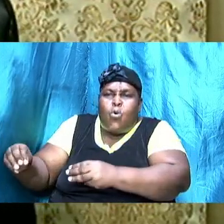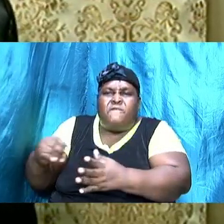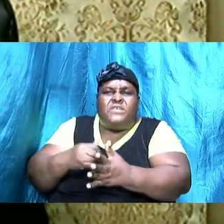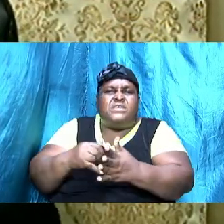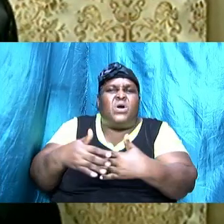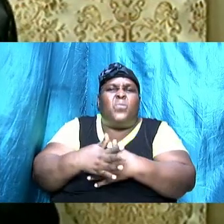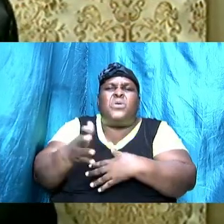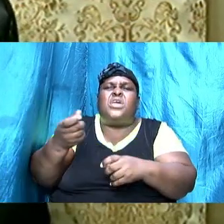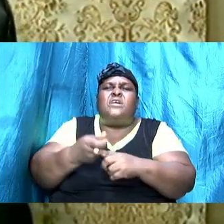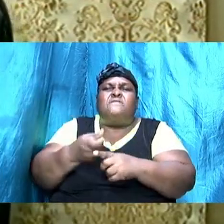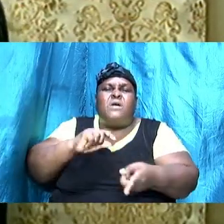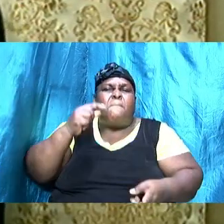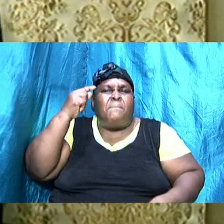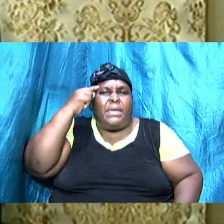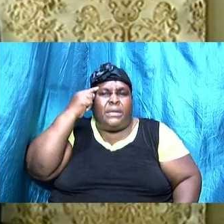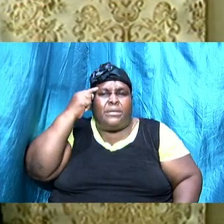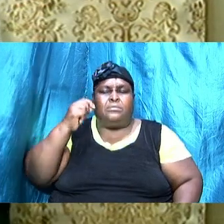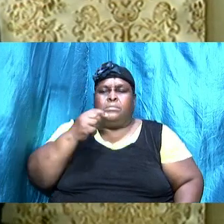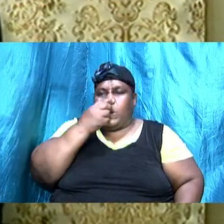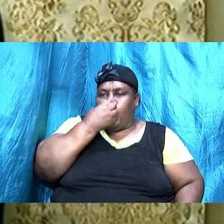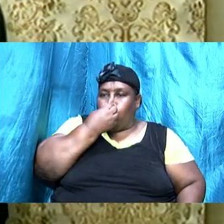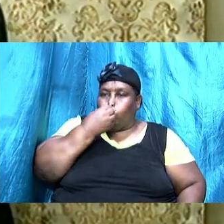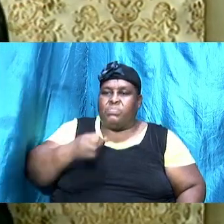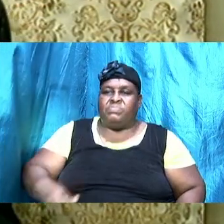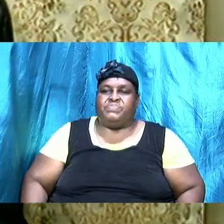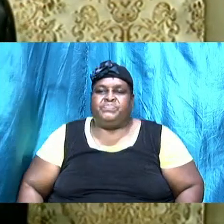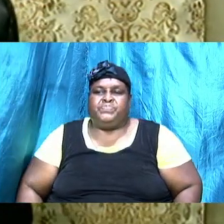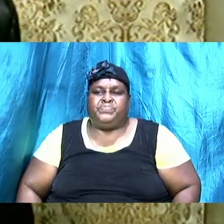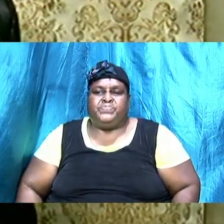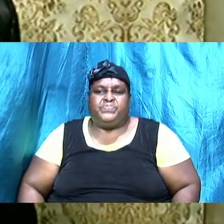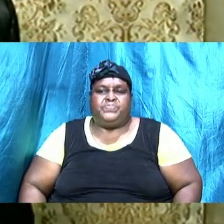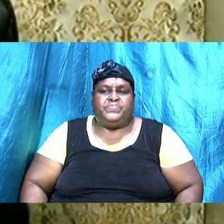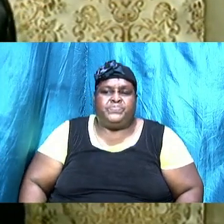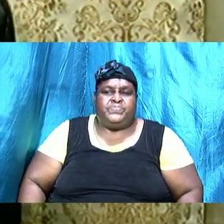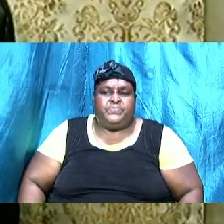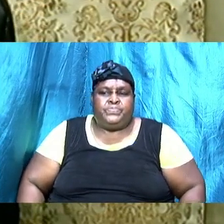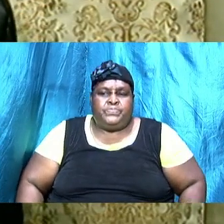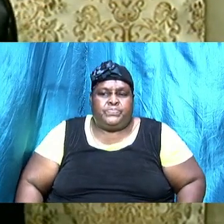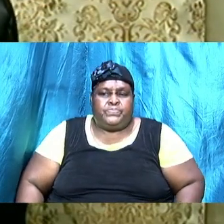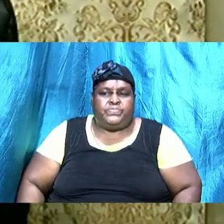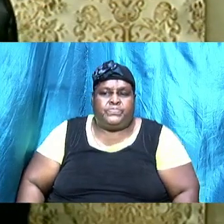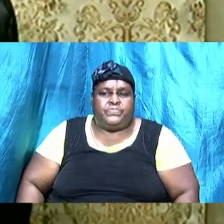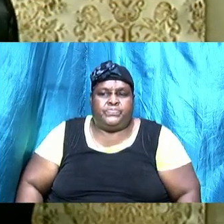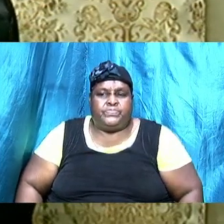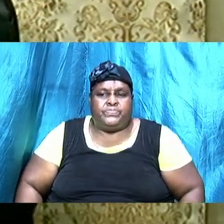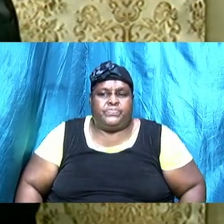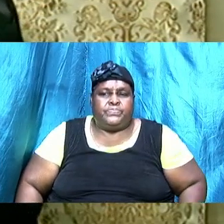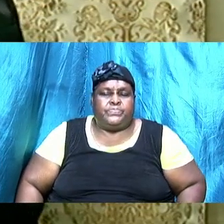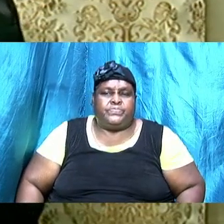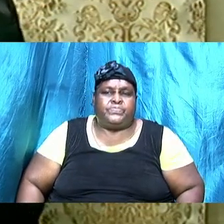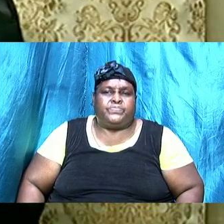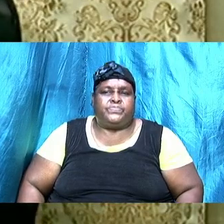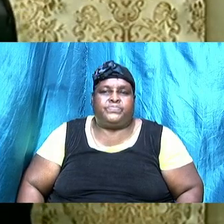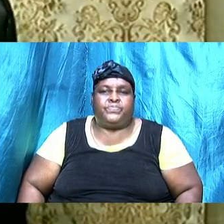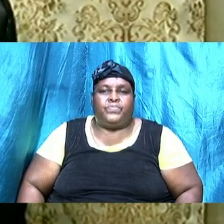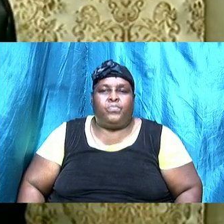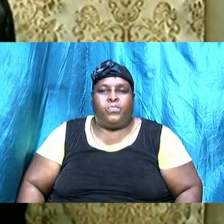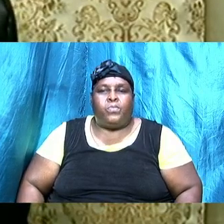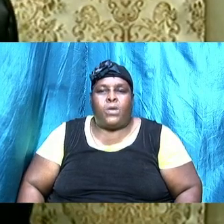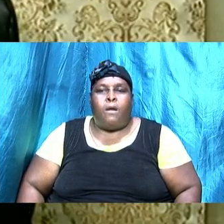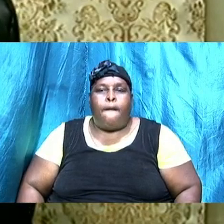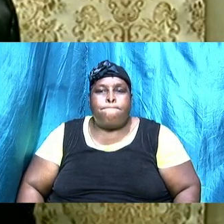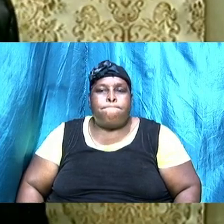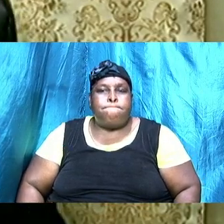St. Matthew chapter 19, and I want us to go from about